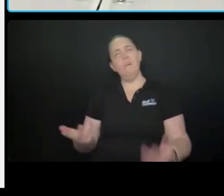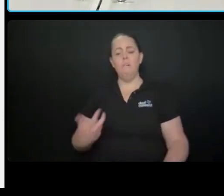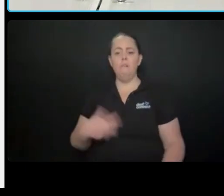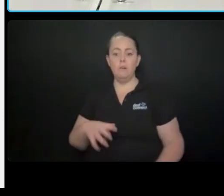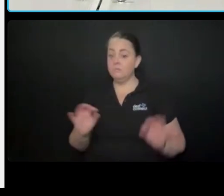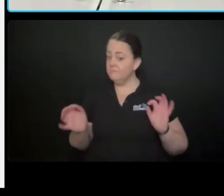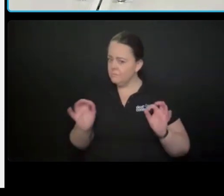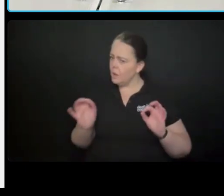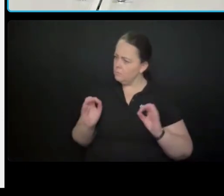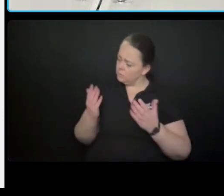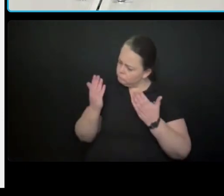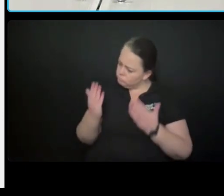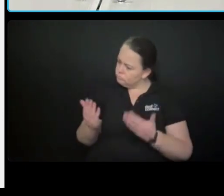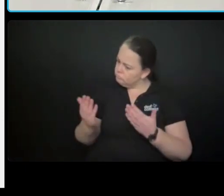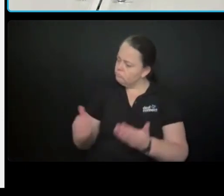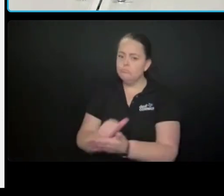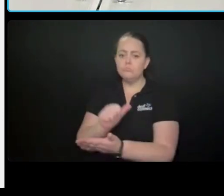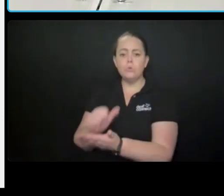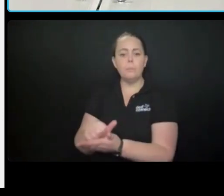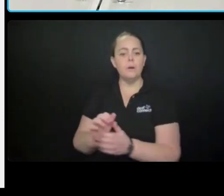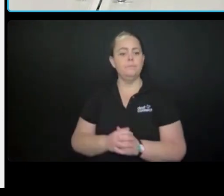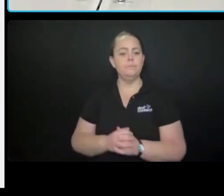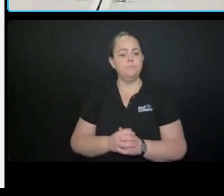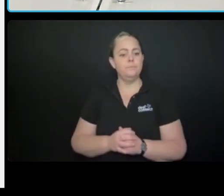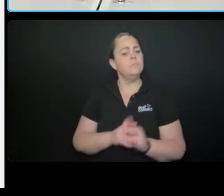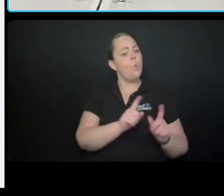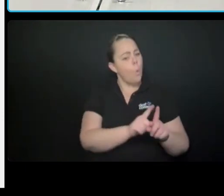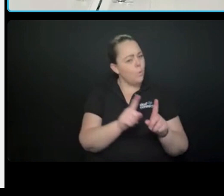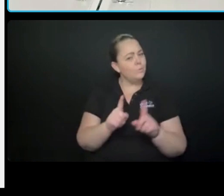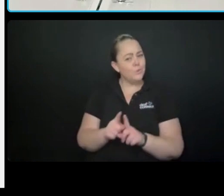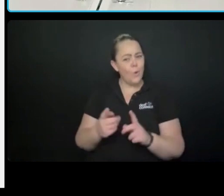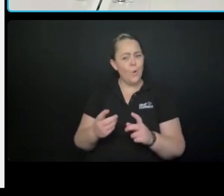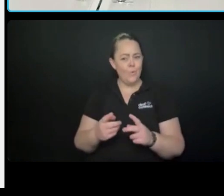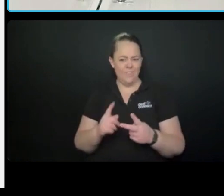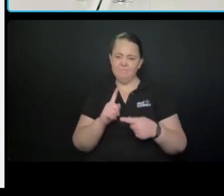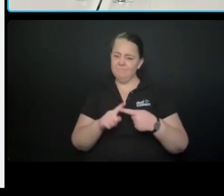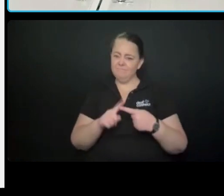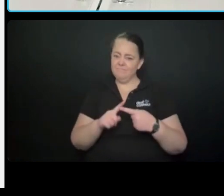of the clinical risks and aspects of the measure.